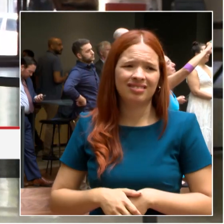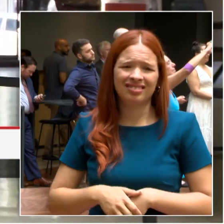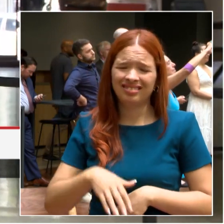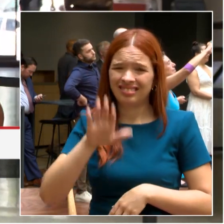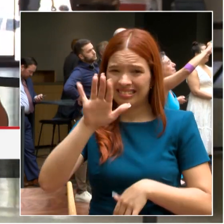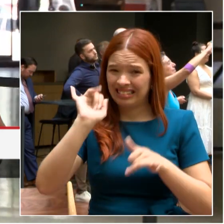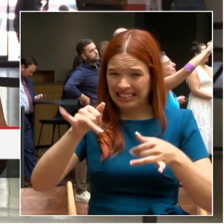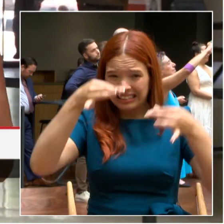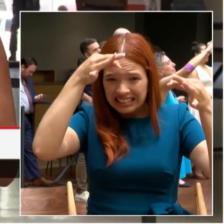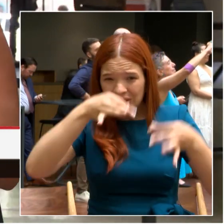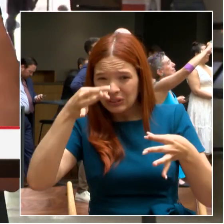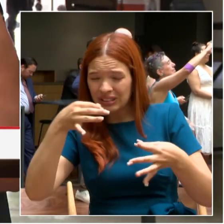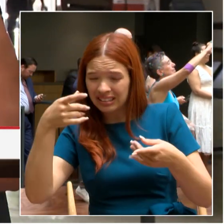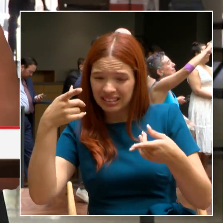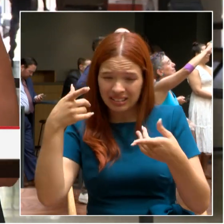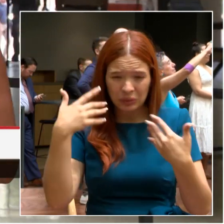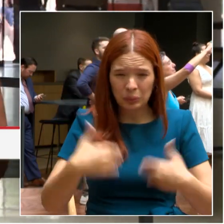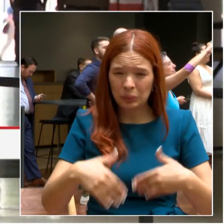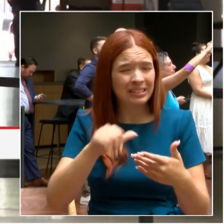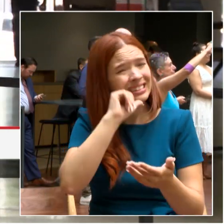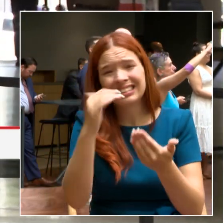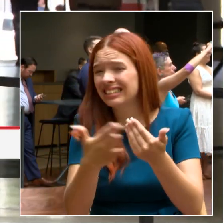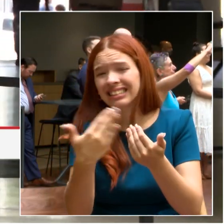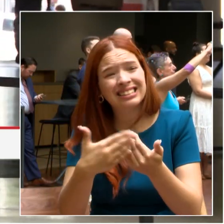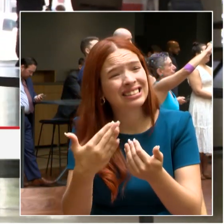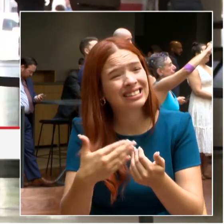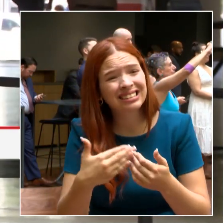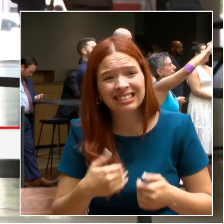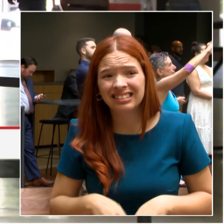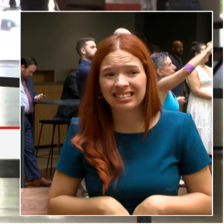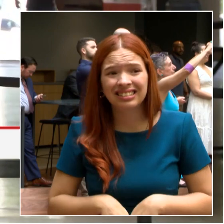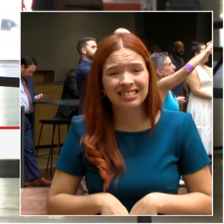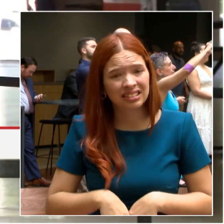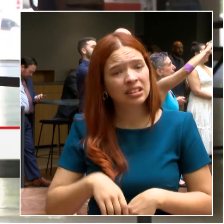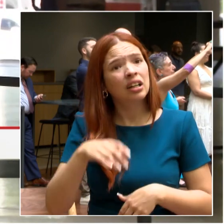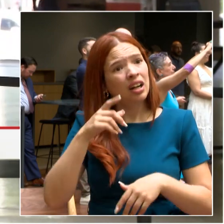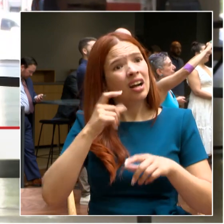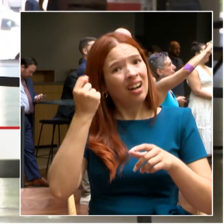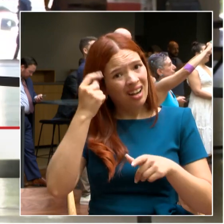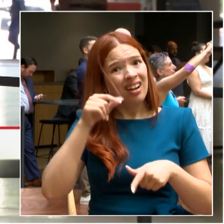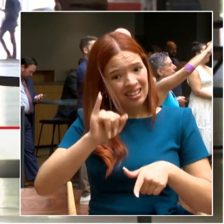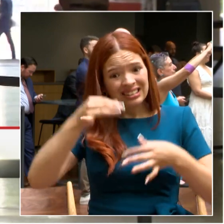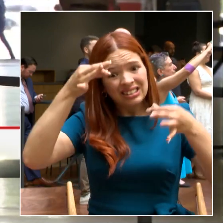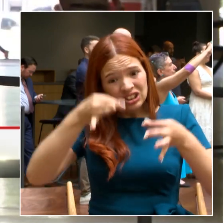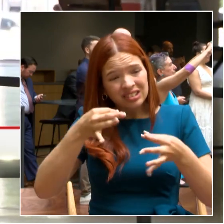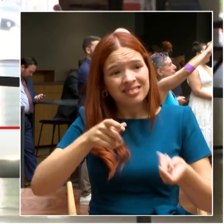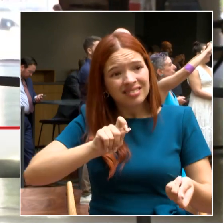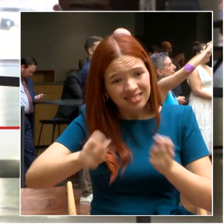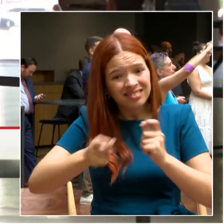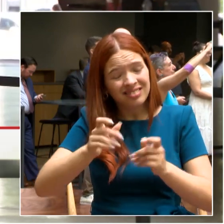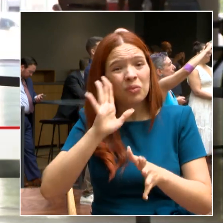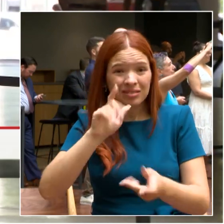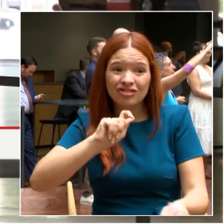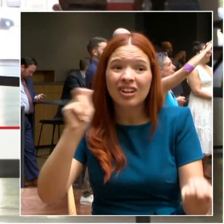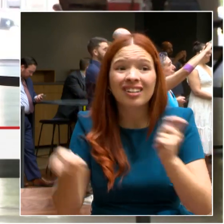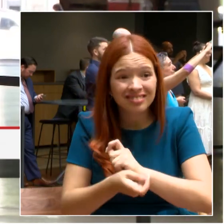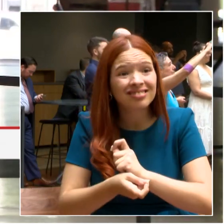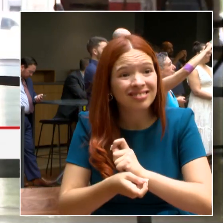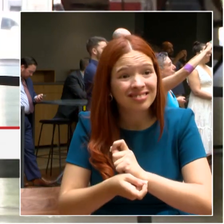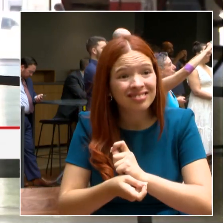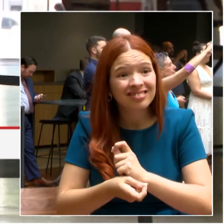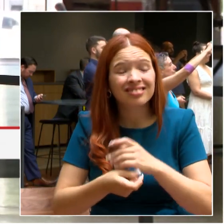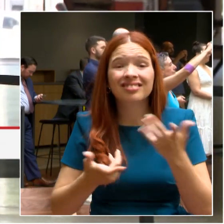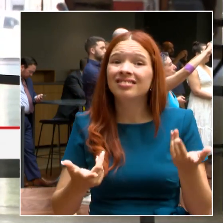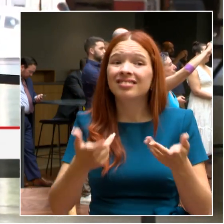differently. They're going to require us to not try to have every policy goal met in every program. And that's